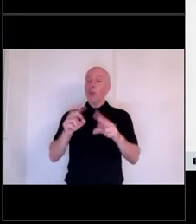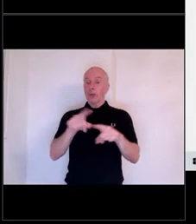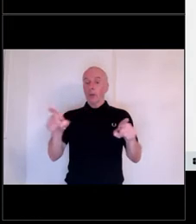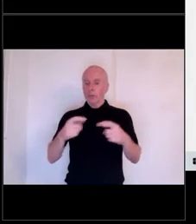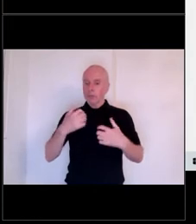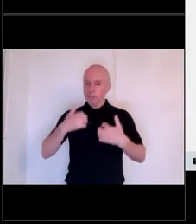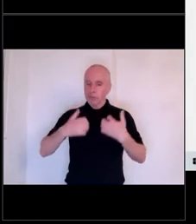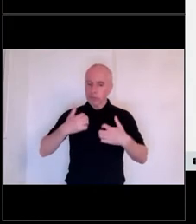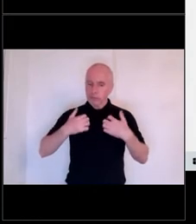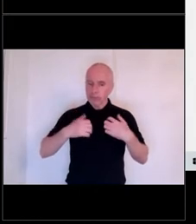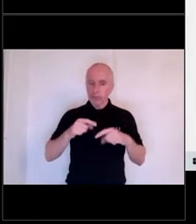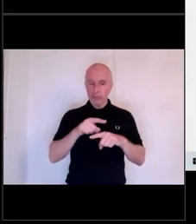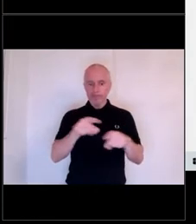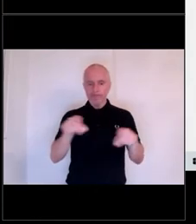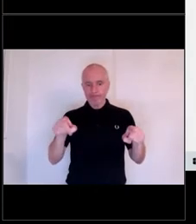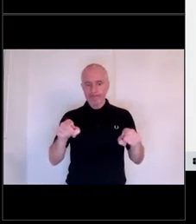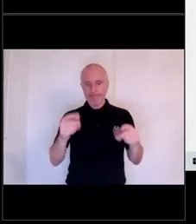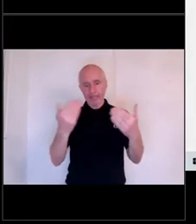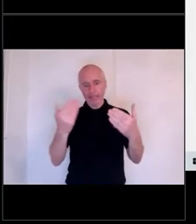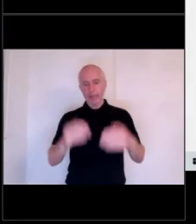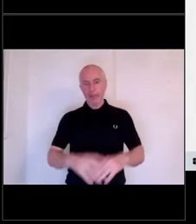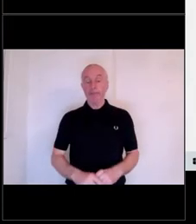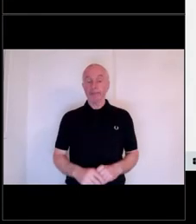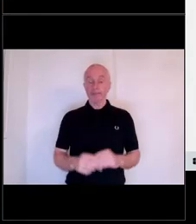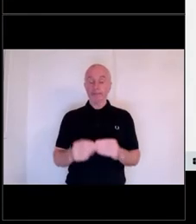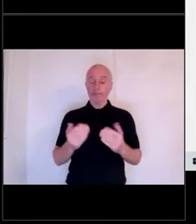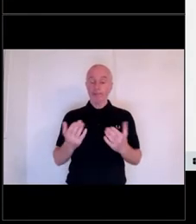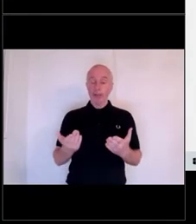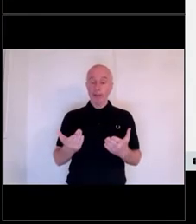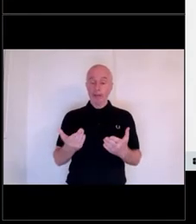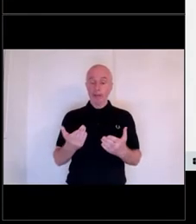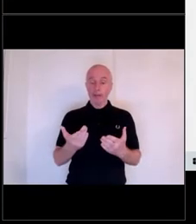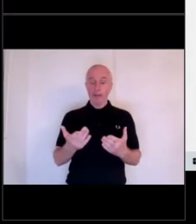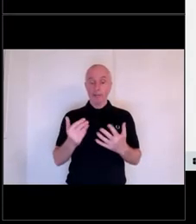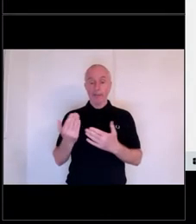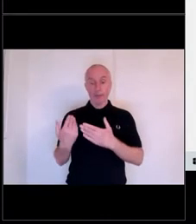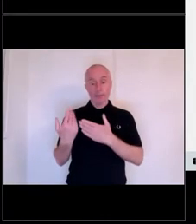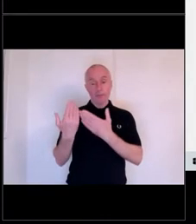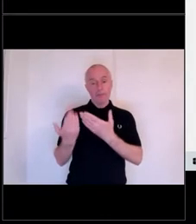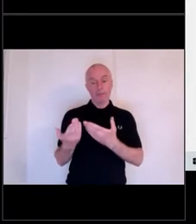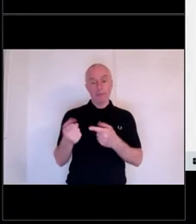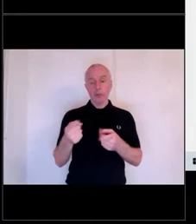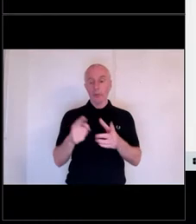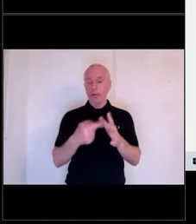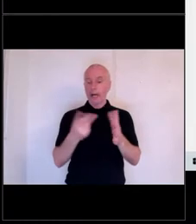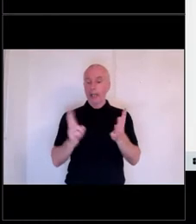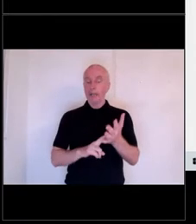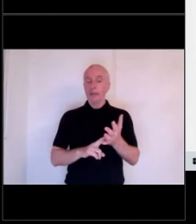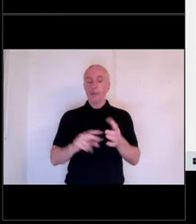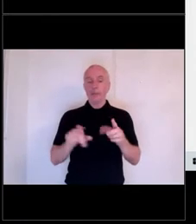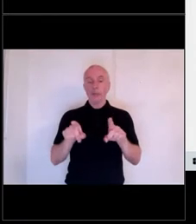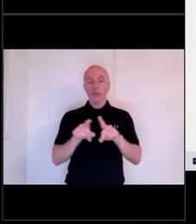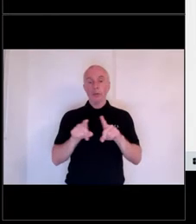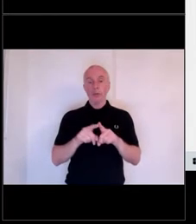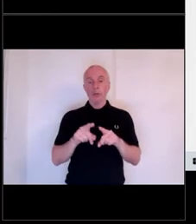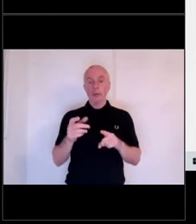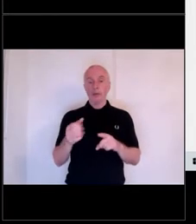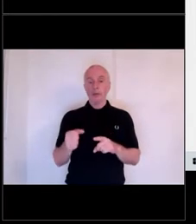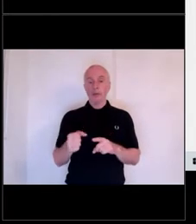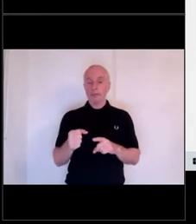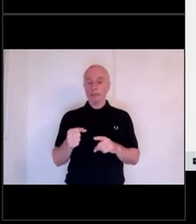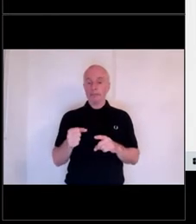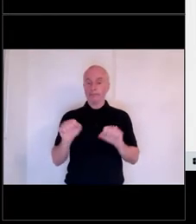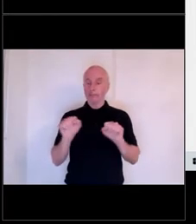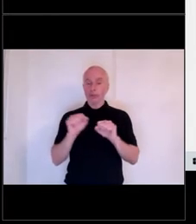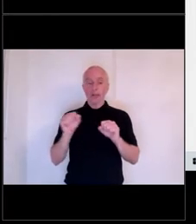physicists this evening. And before I do hand over to Alan to make a start, I'd just like to bring your attention to the fact that I said this is the penultimate